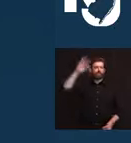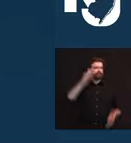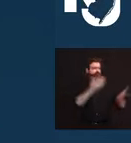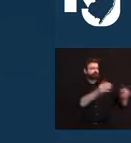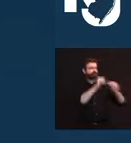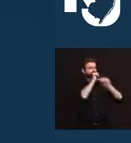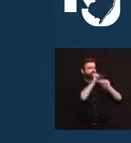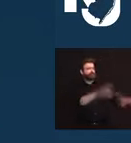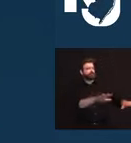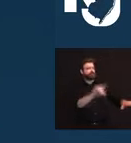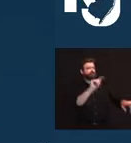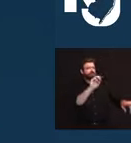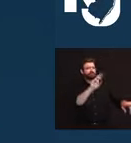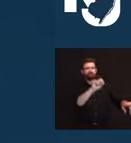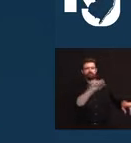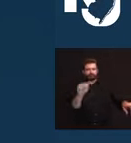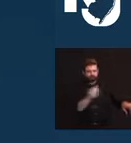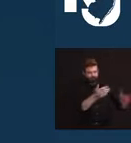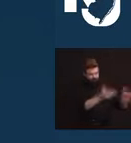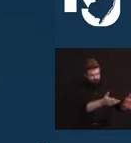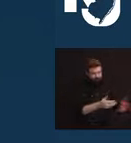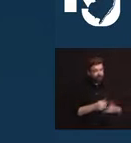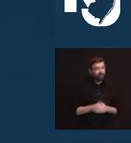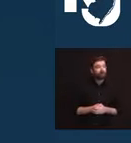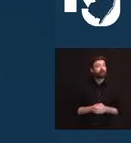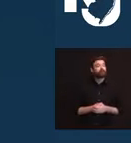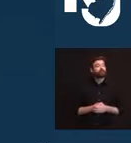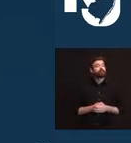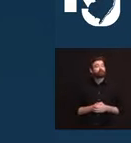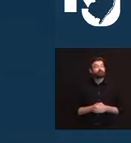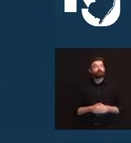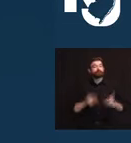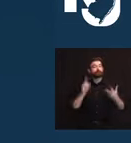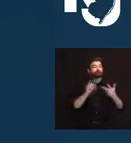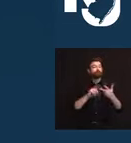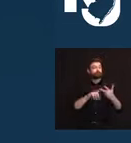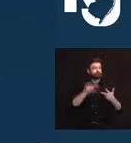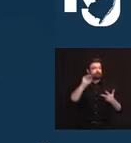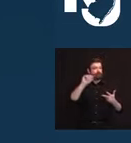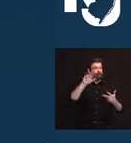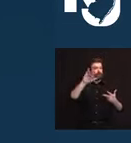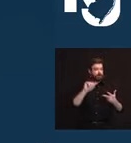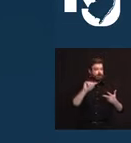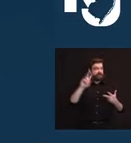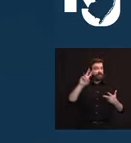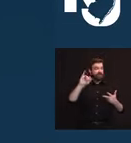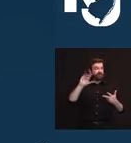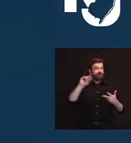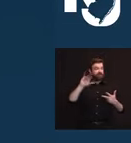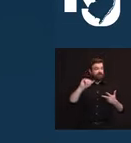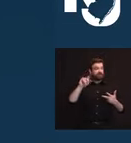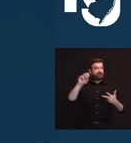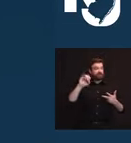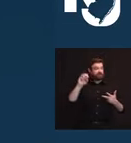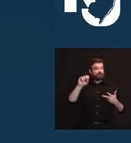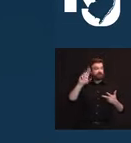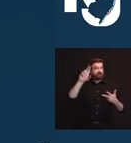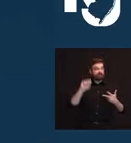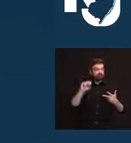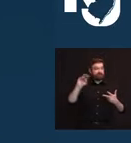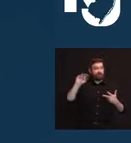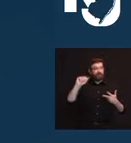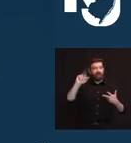And finally, today, we remember Maria Victoria de Jesus Marquez of Bordentown.